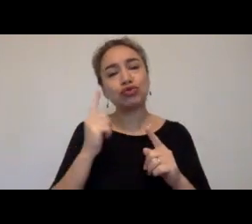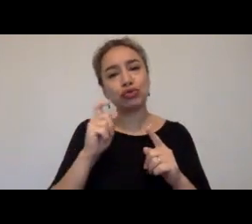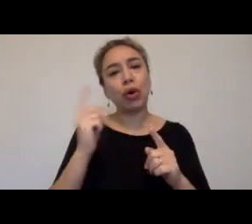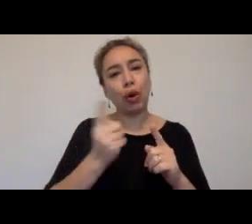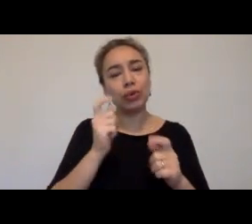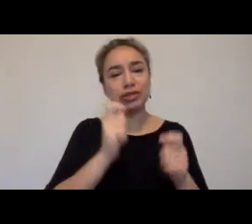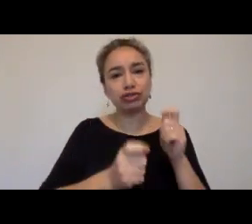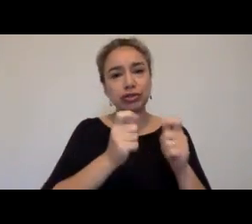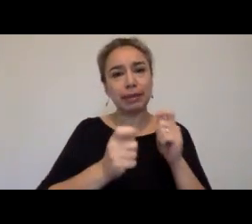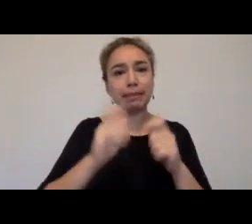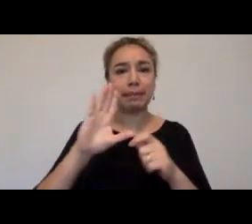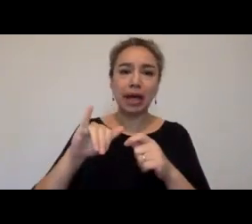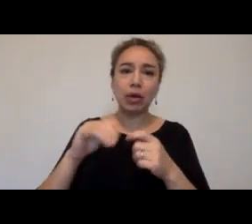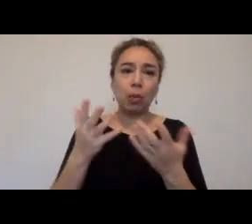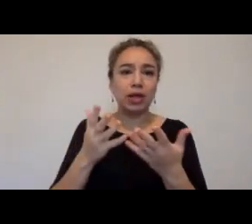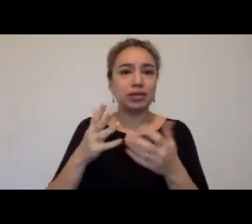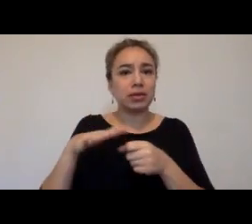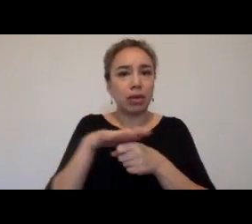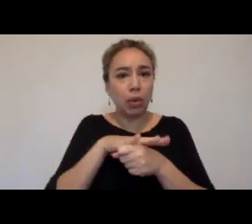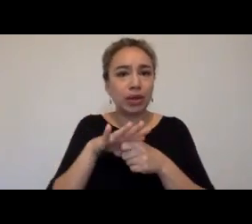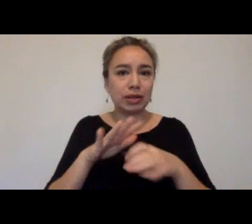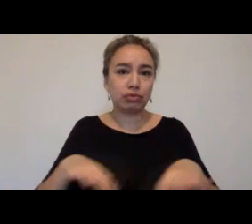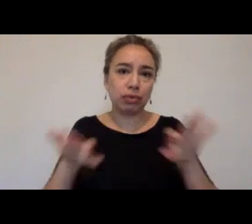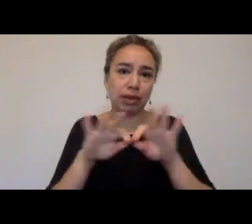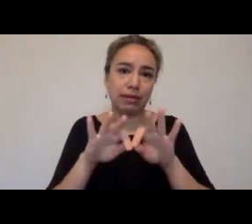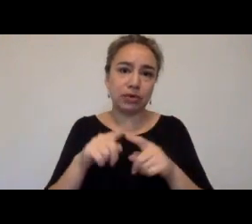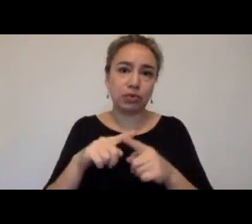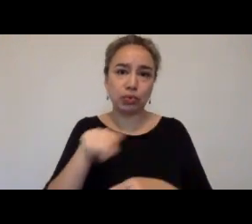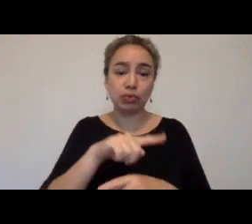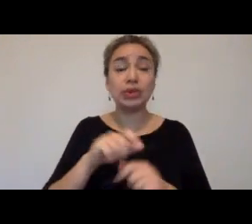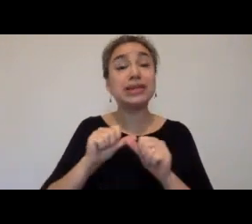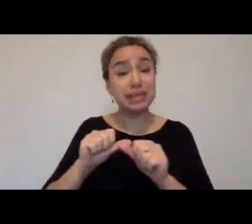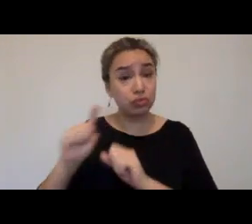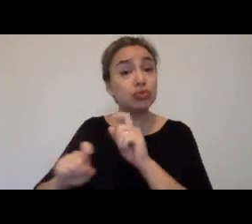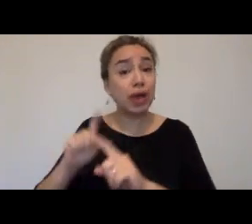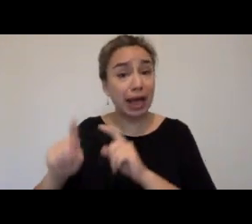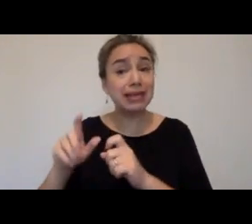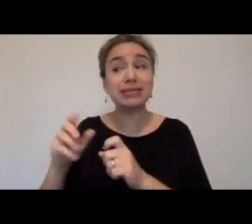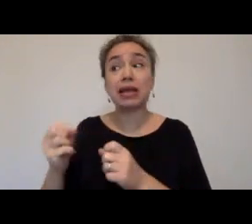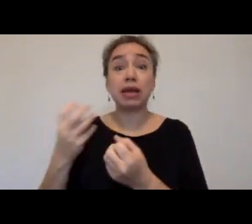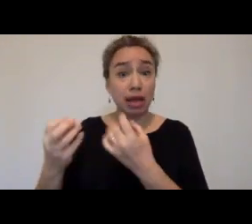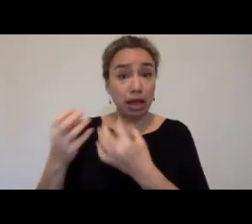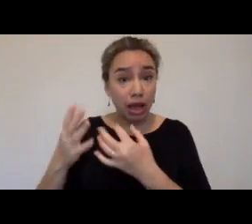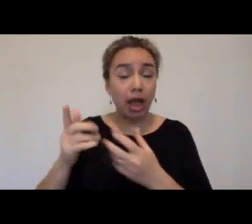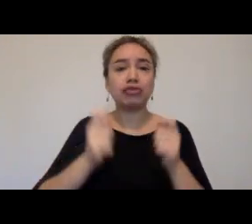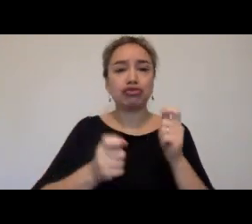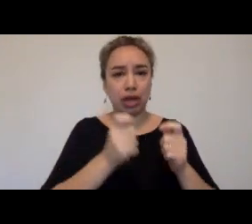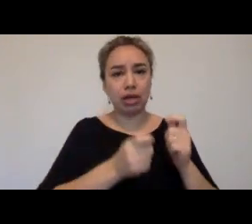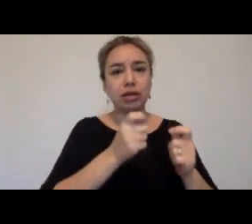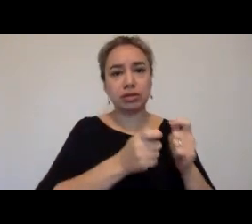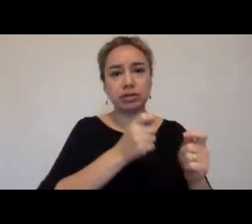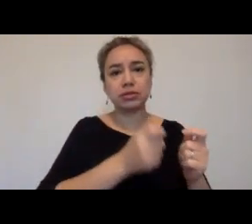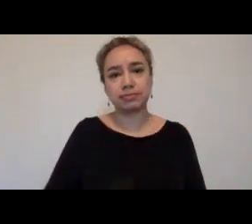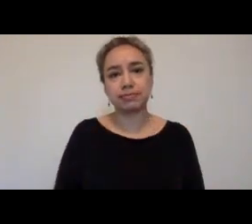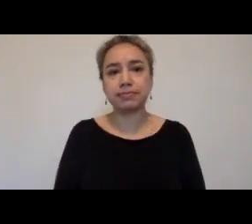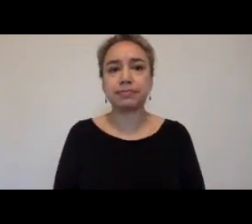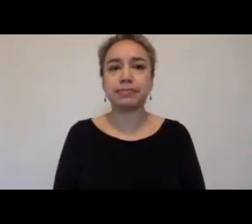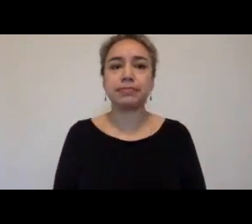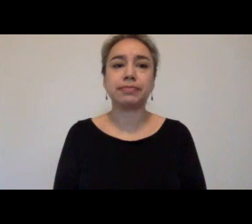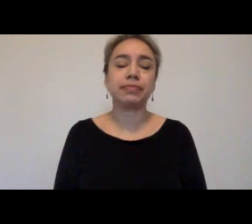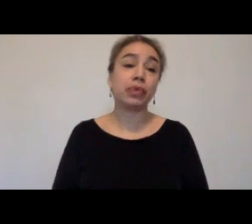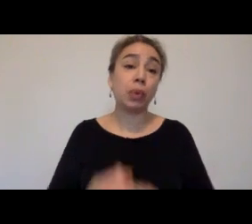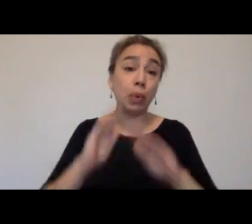this question and adjust things according to what's locally relevant in your context. And hopefully we